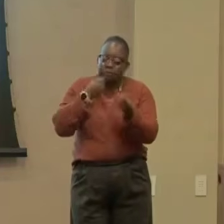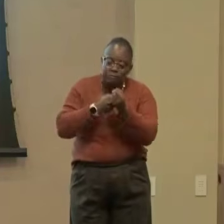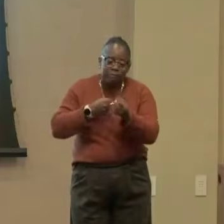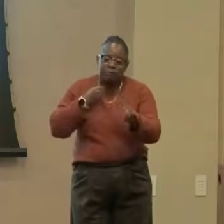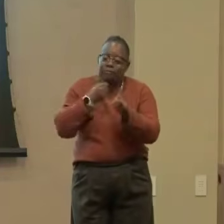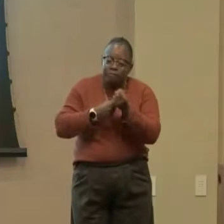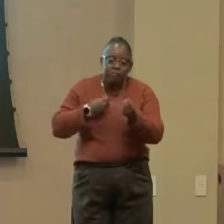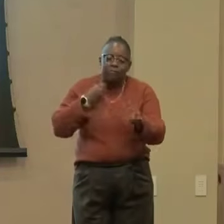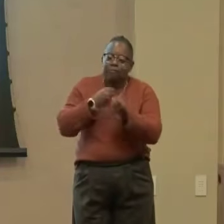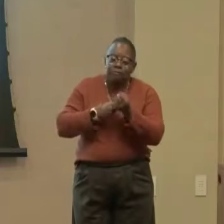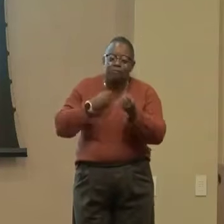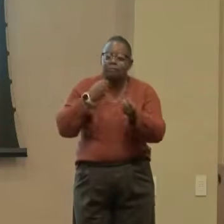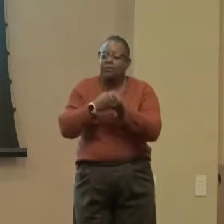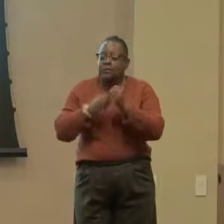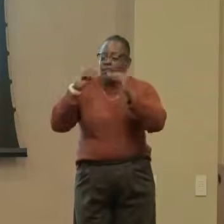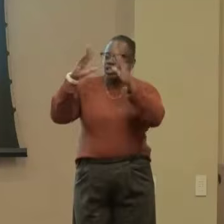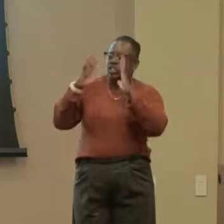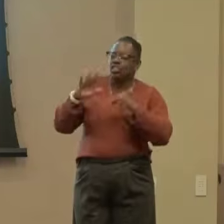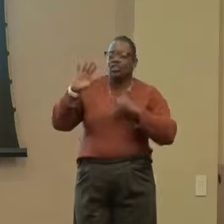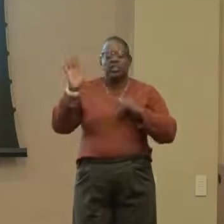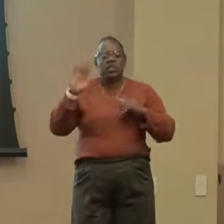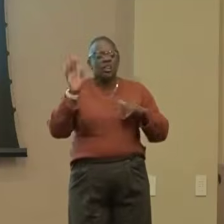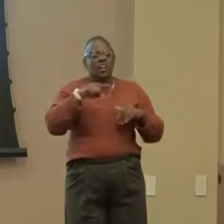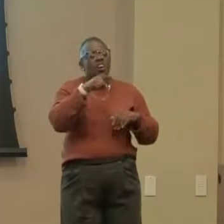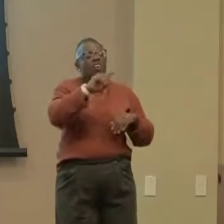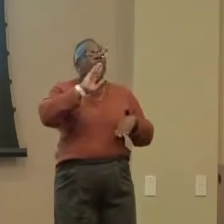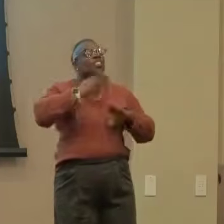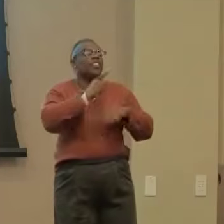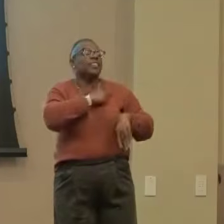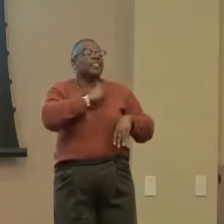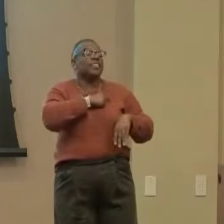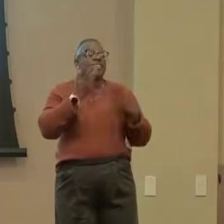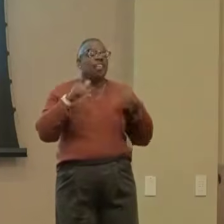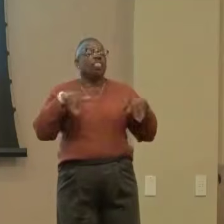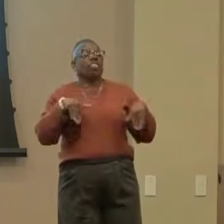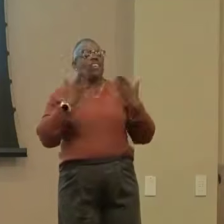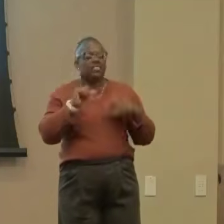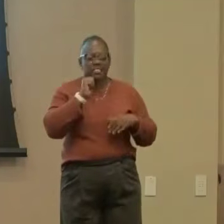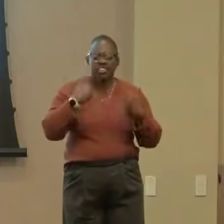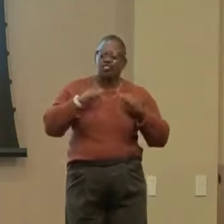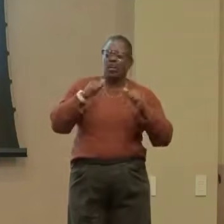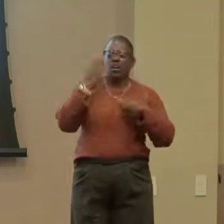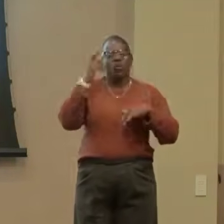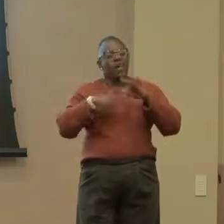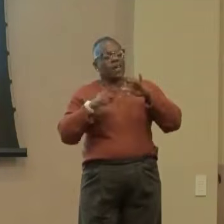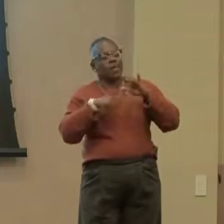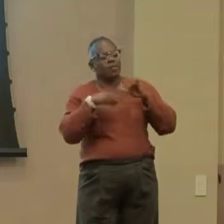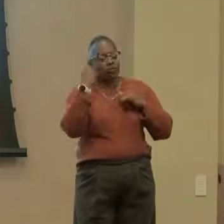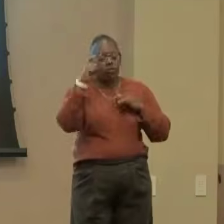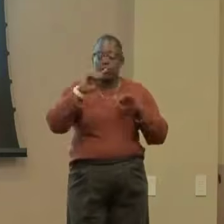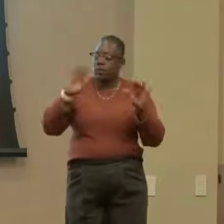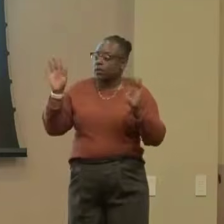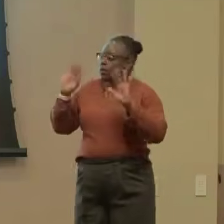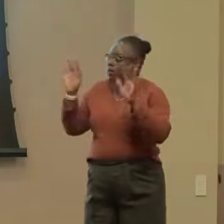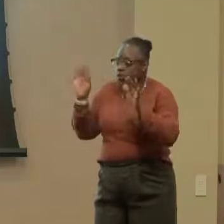very stomp on those teachers' feet that would say, she's just lazy. She's just not trying. Why is she always absent? She was like,